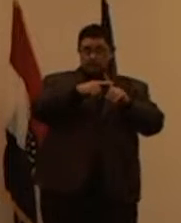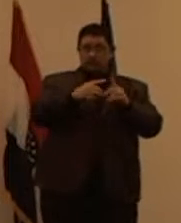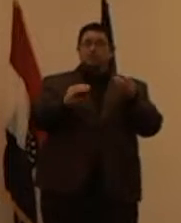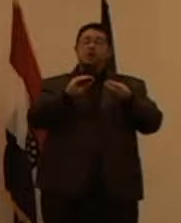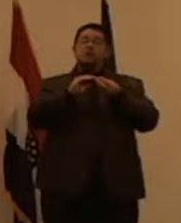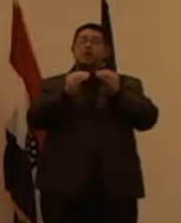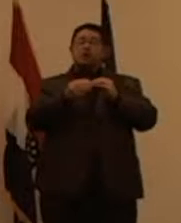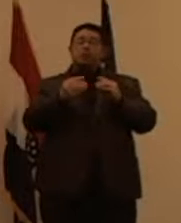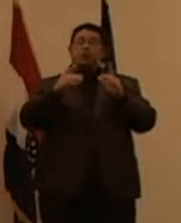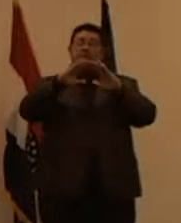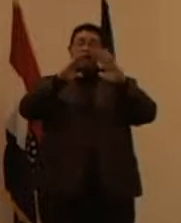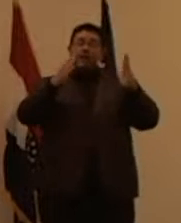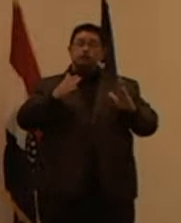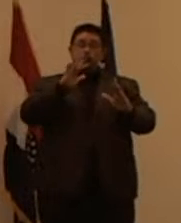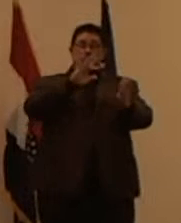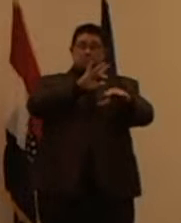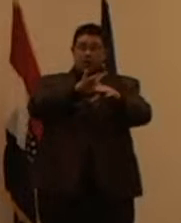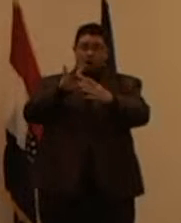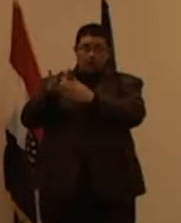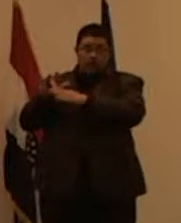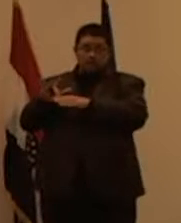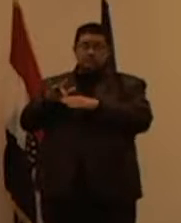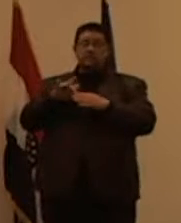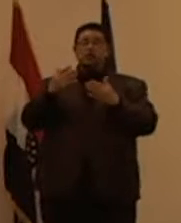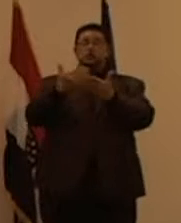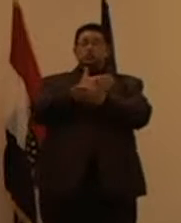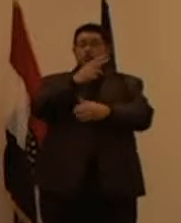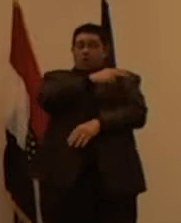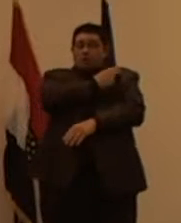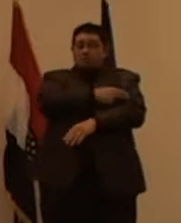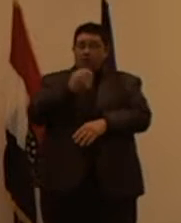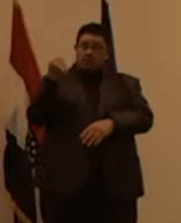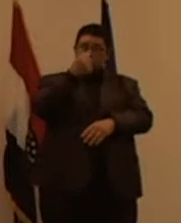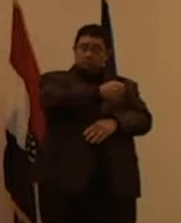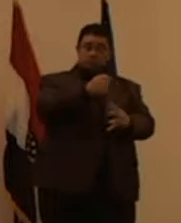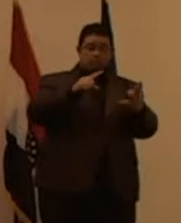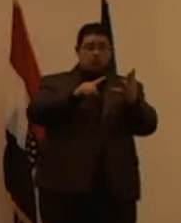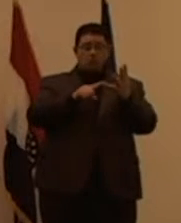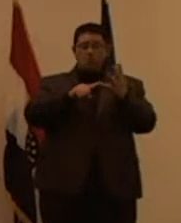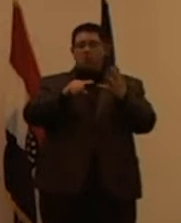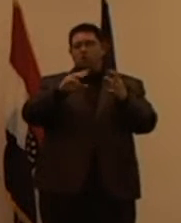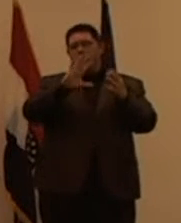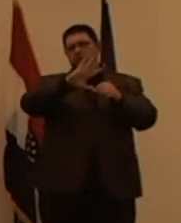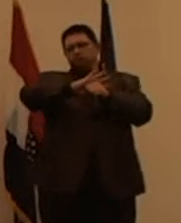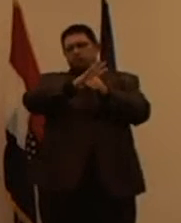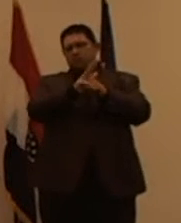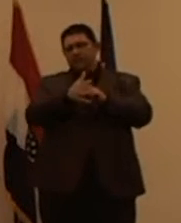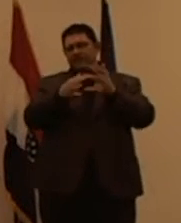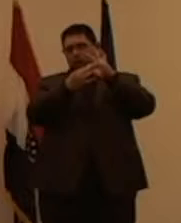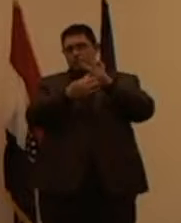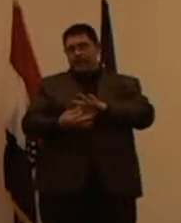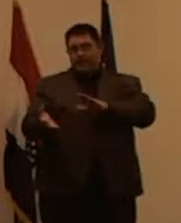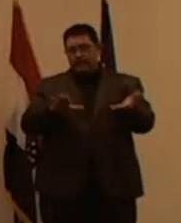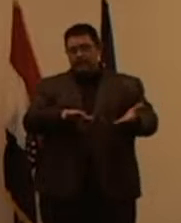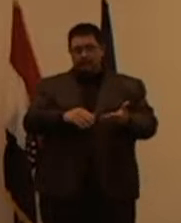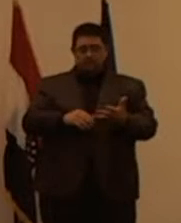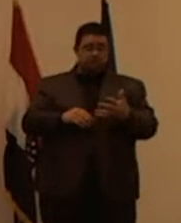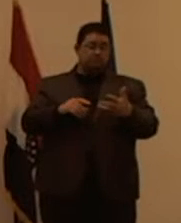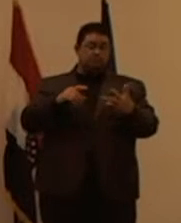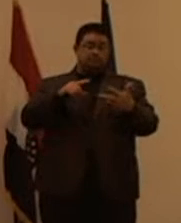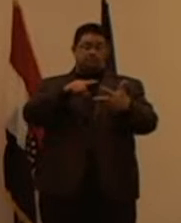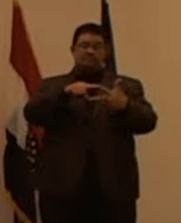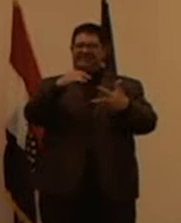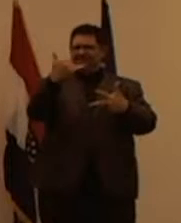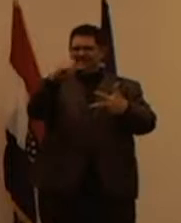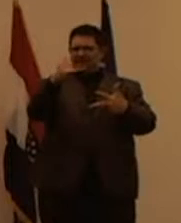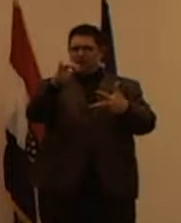of household contacts, new hospital admissions, or COVID-19 related deaths. A yellow dot will appear next to these